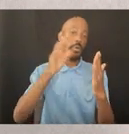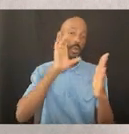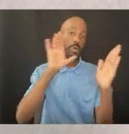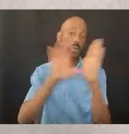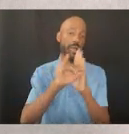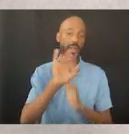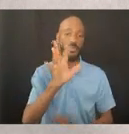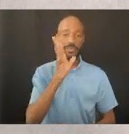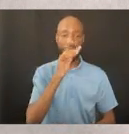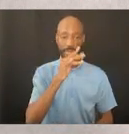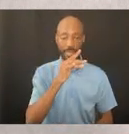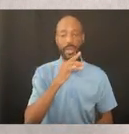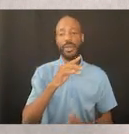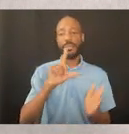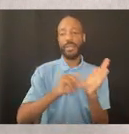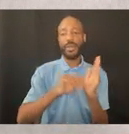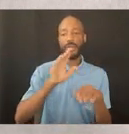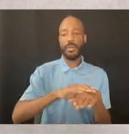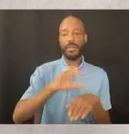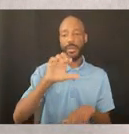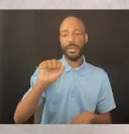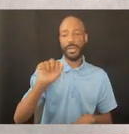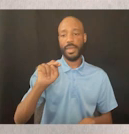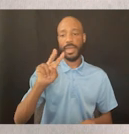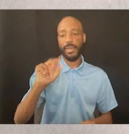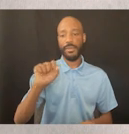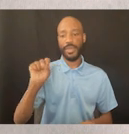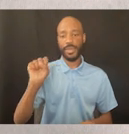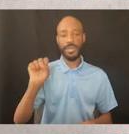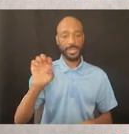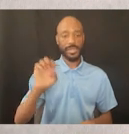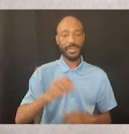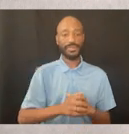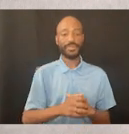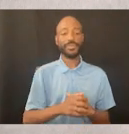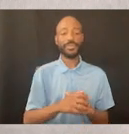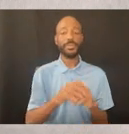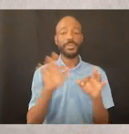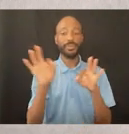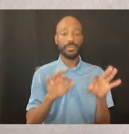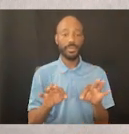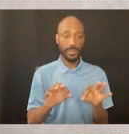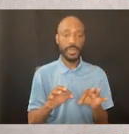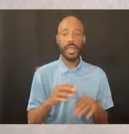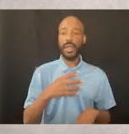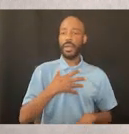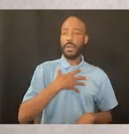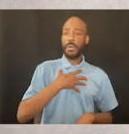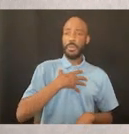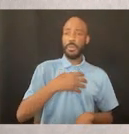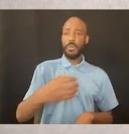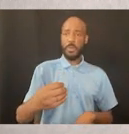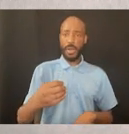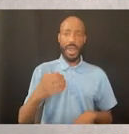The description is a portrait of a pale-skinned woman with swirling rainbow-colored hair, aqua